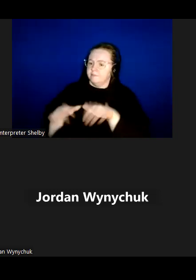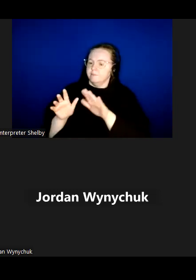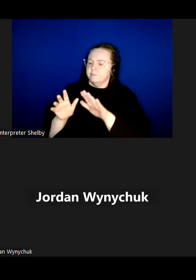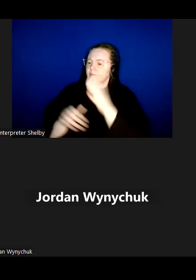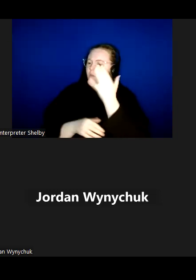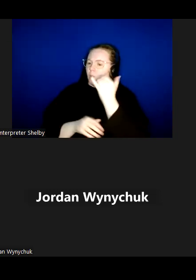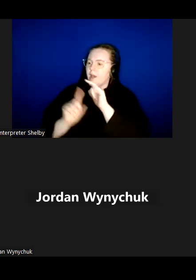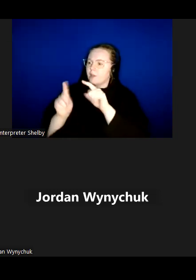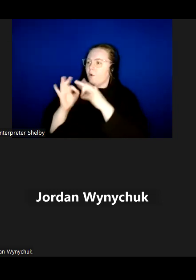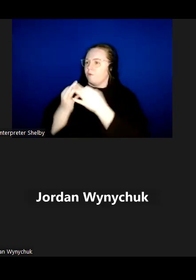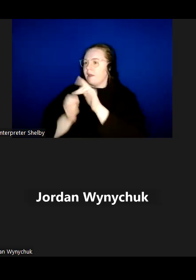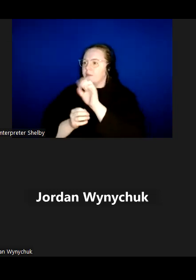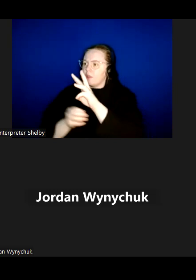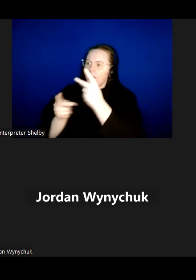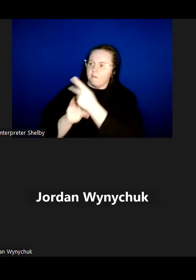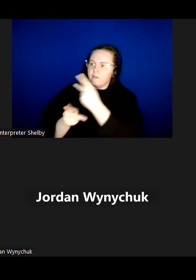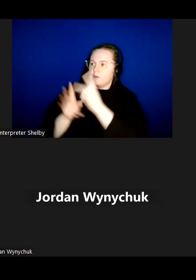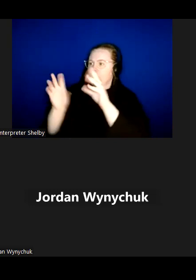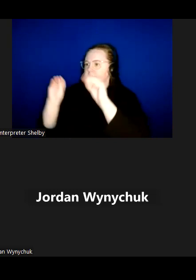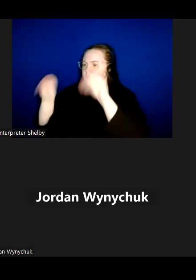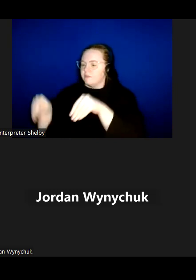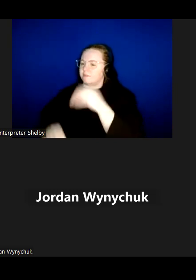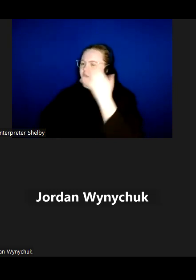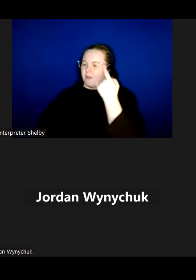50-50? What would be the purpose of that?